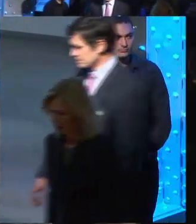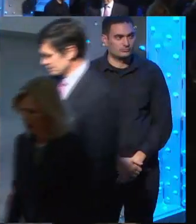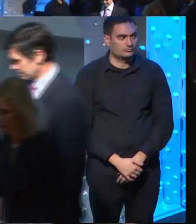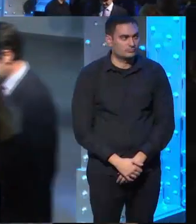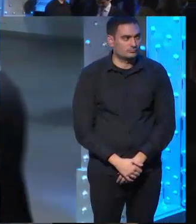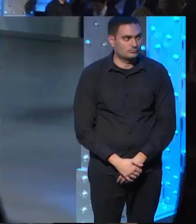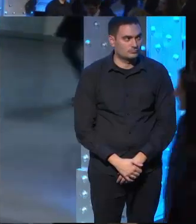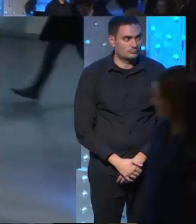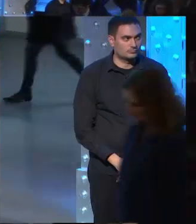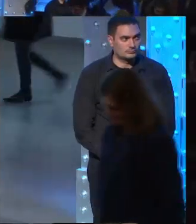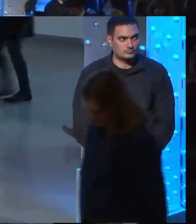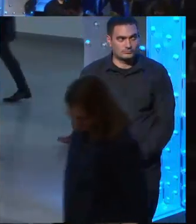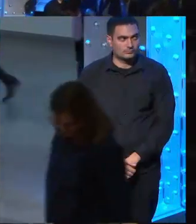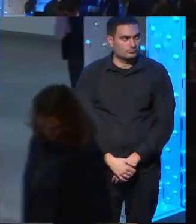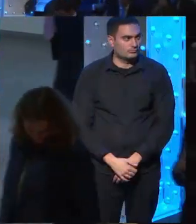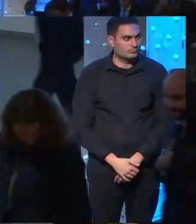acknowledgement video.